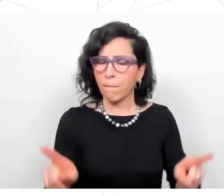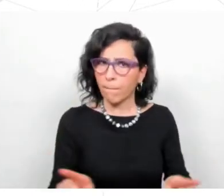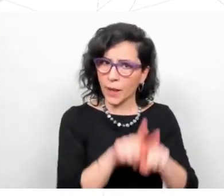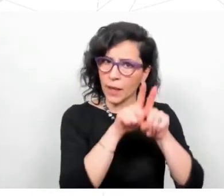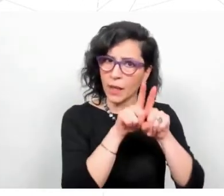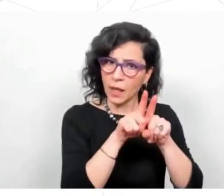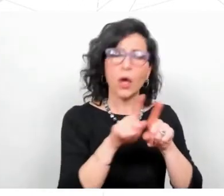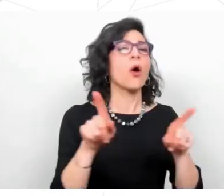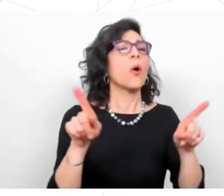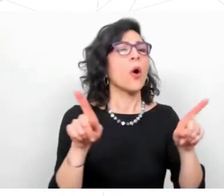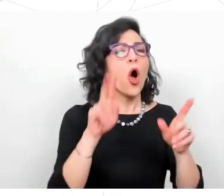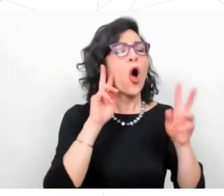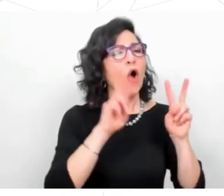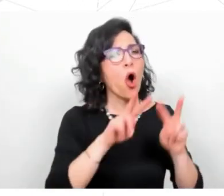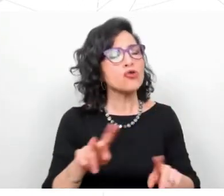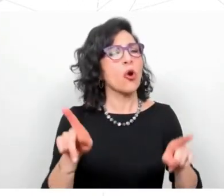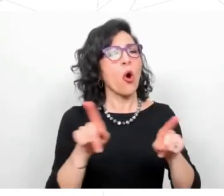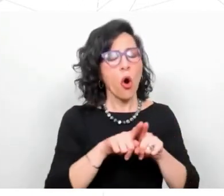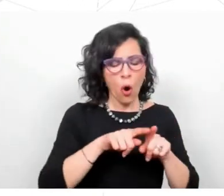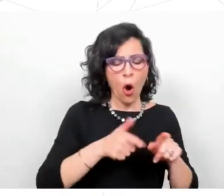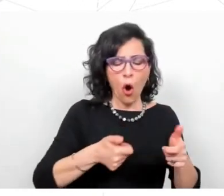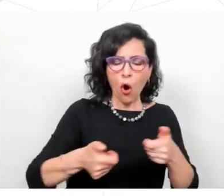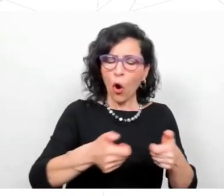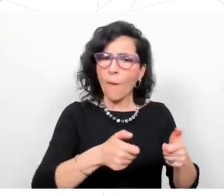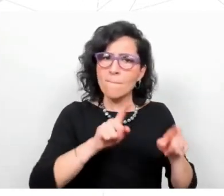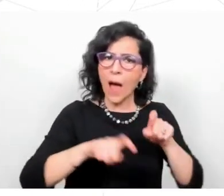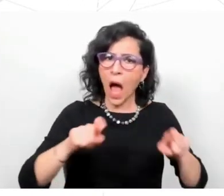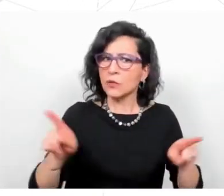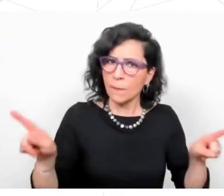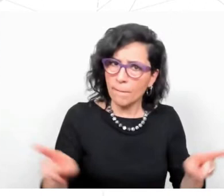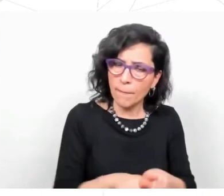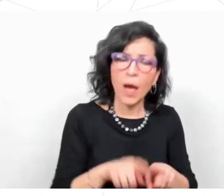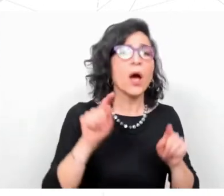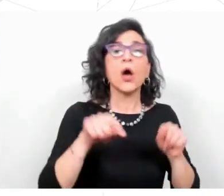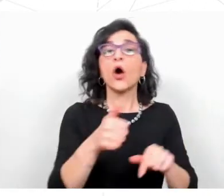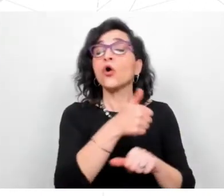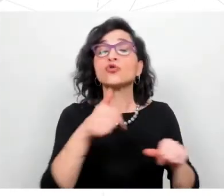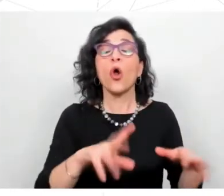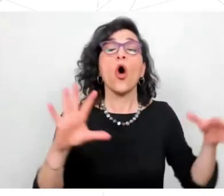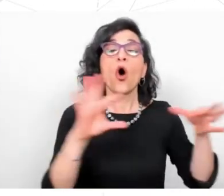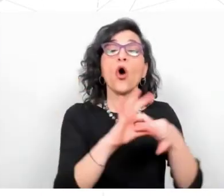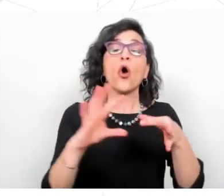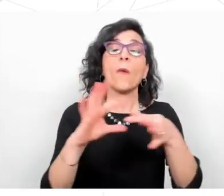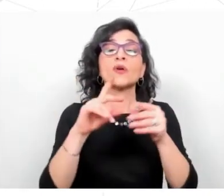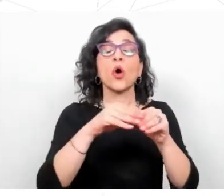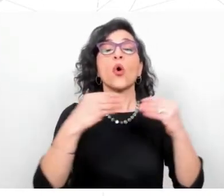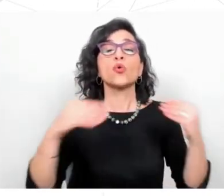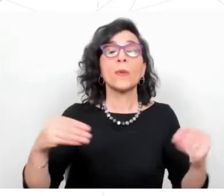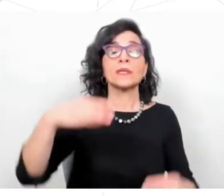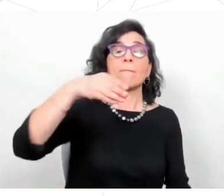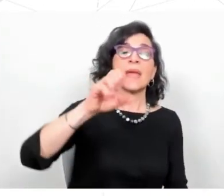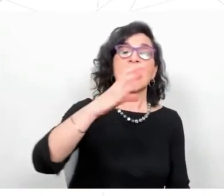It's the same controls and commands and everything that we would find in narrator, just in combination with the magnifier tools.